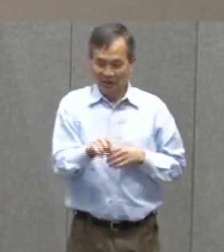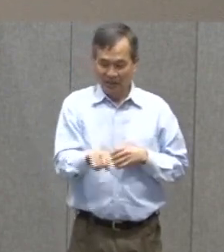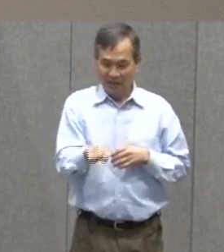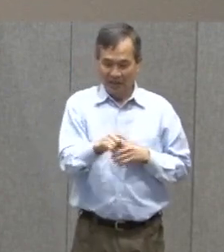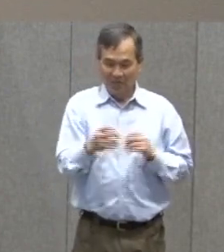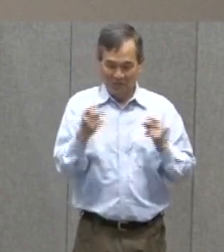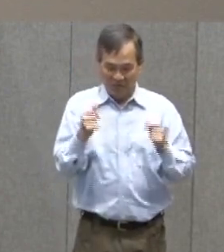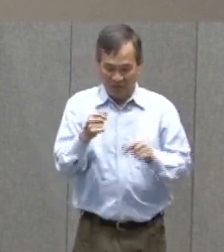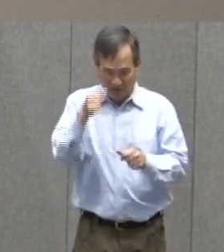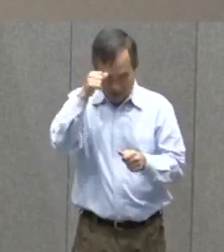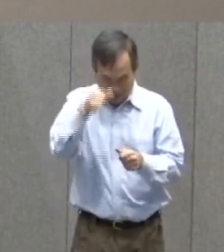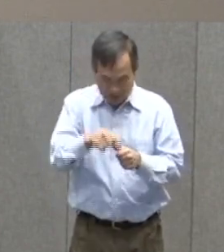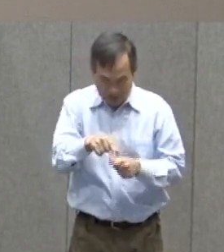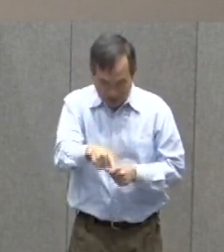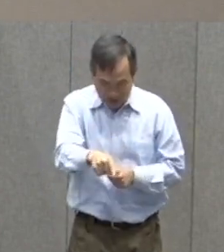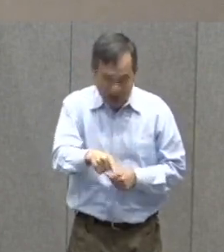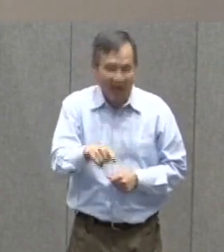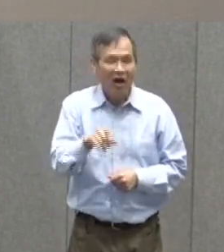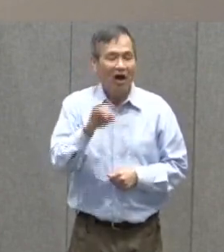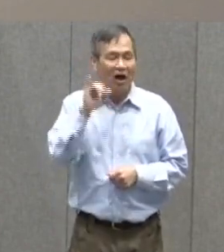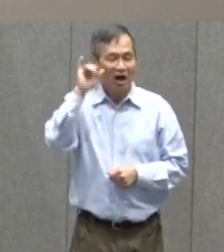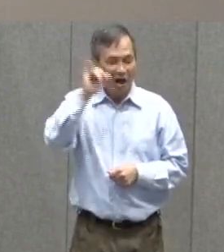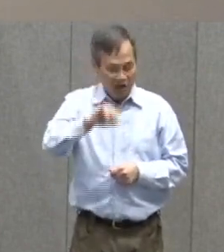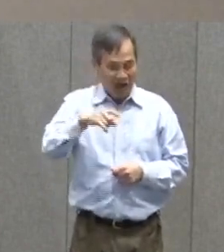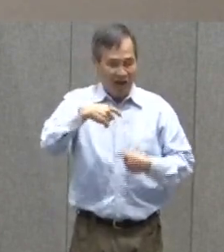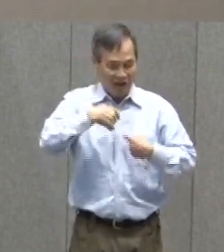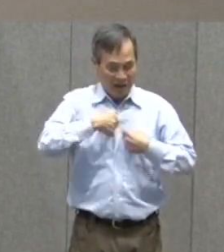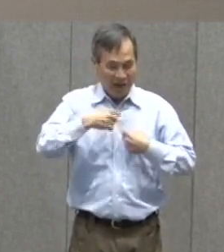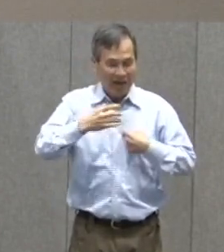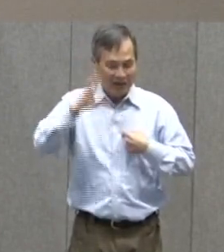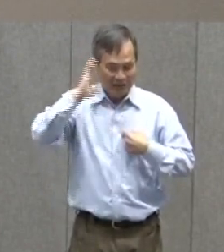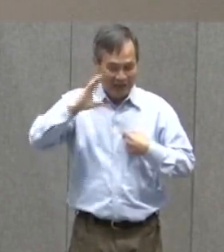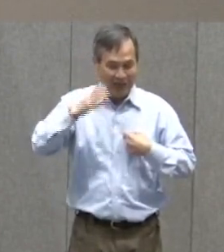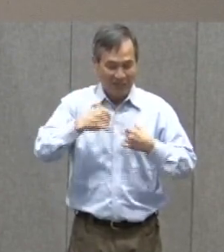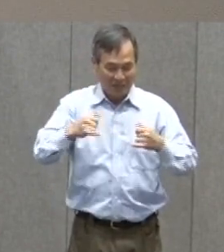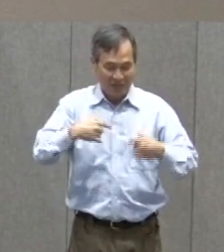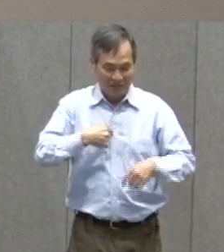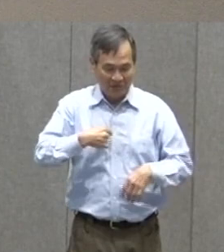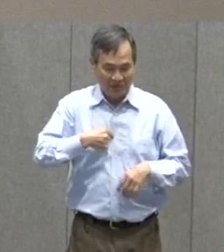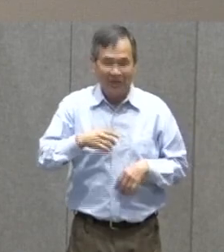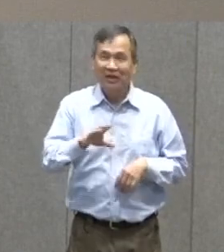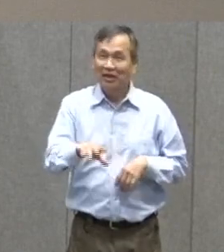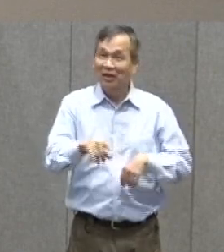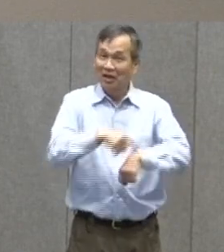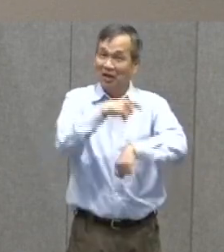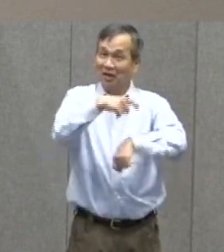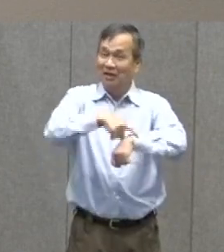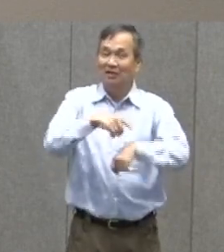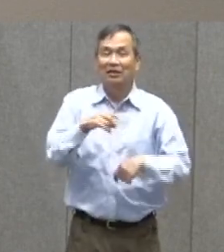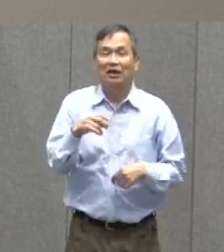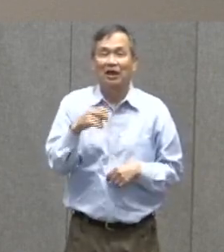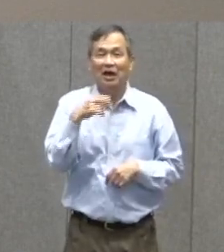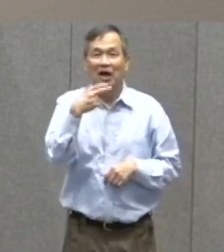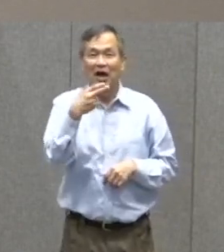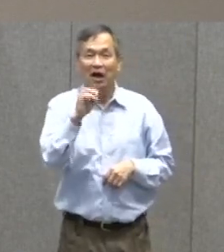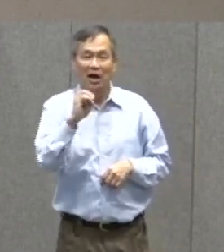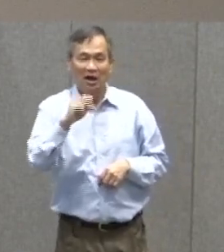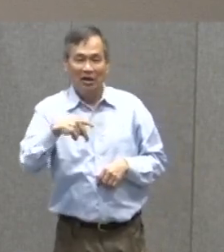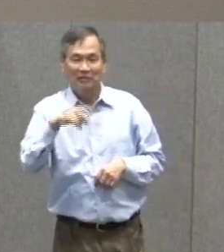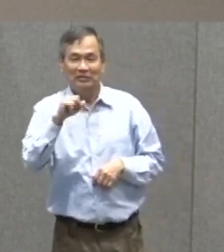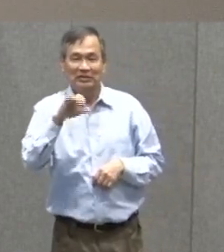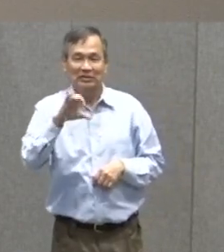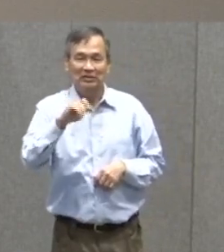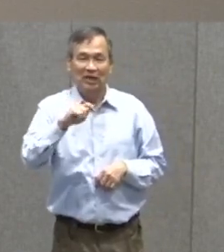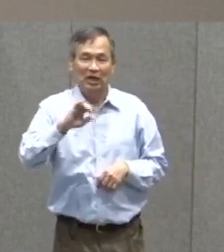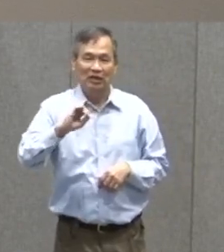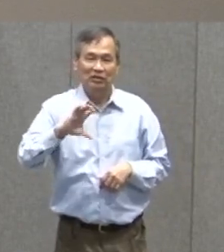right away because I thought, wow, I have not seen that in a long time. So that is a hopscotch pattern that you see